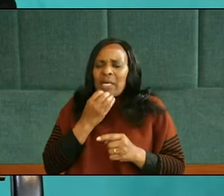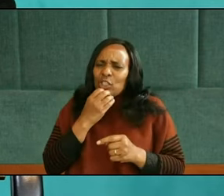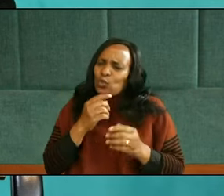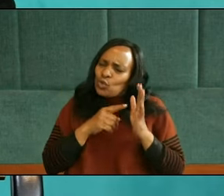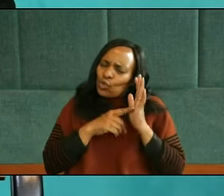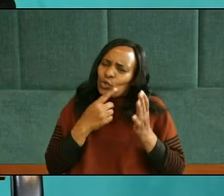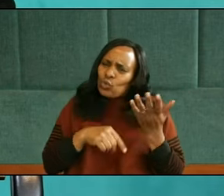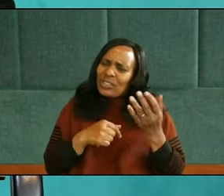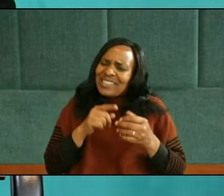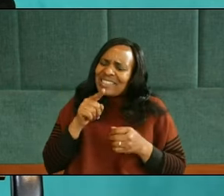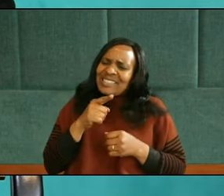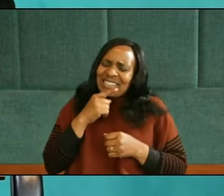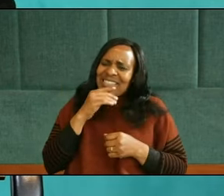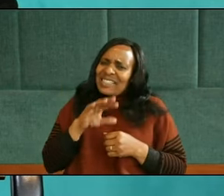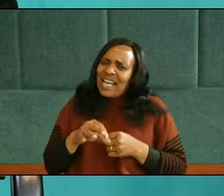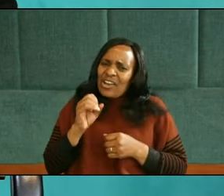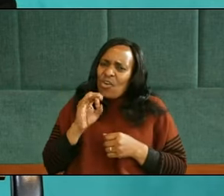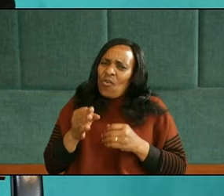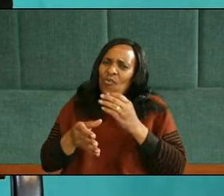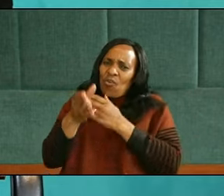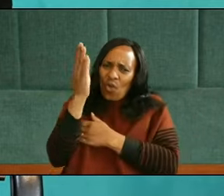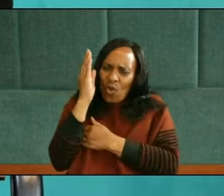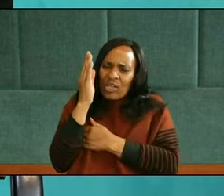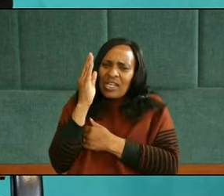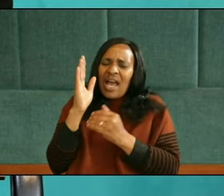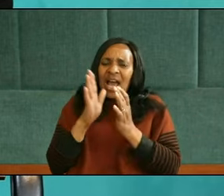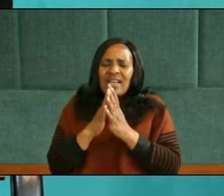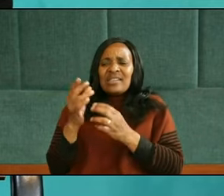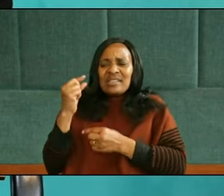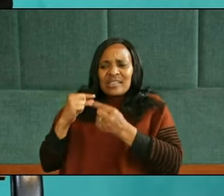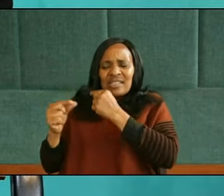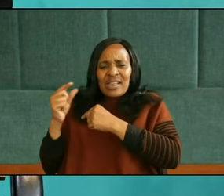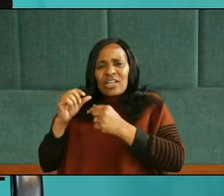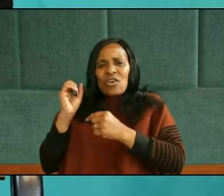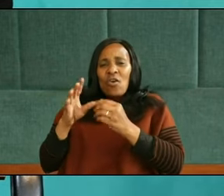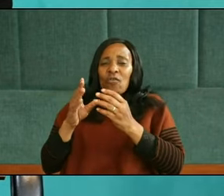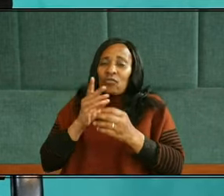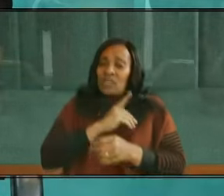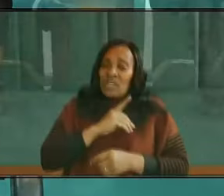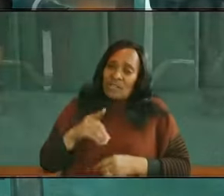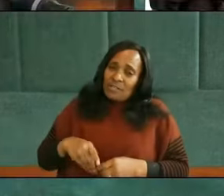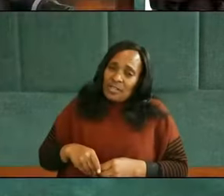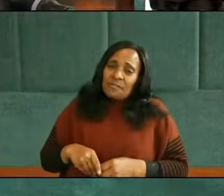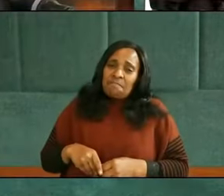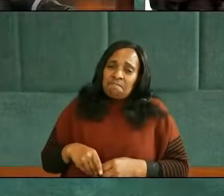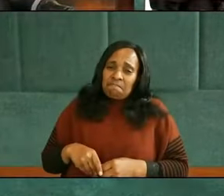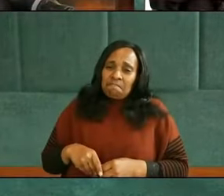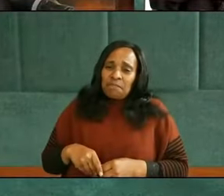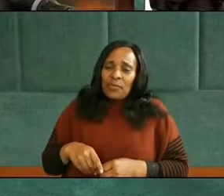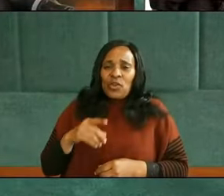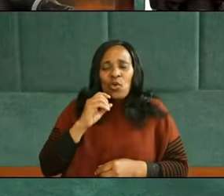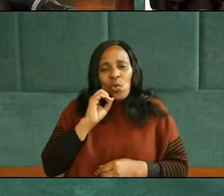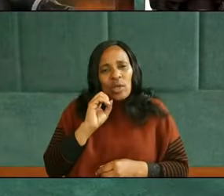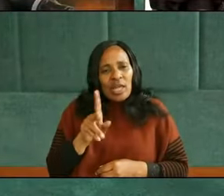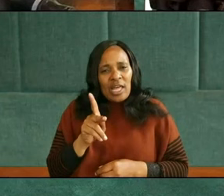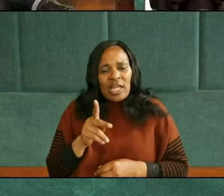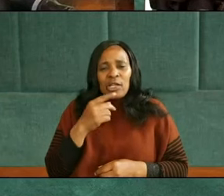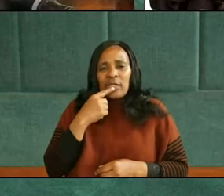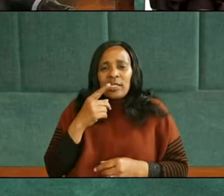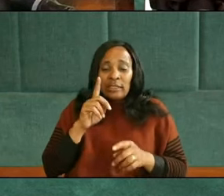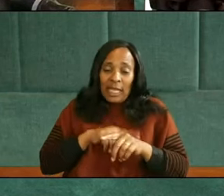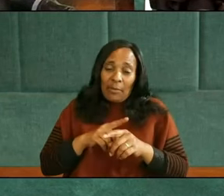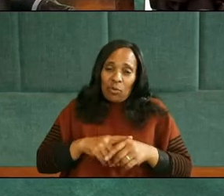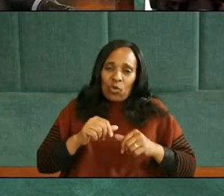but he's also ultimately the descendant of David. But Okay, so even as we